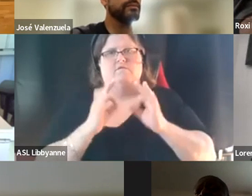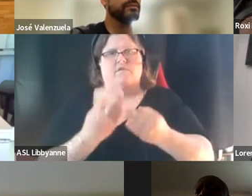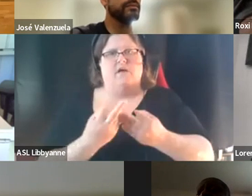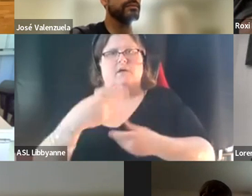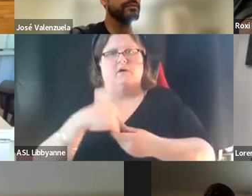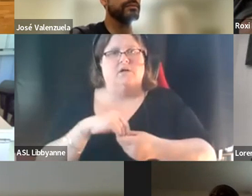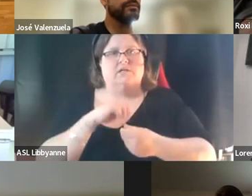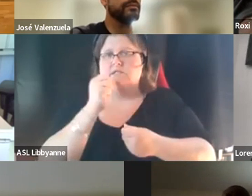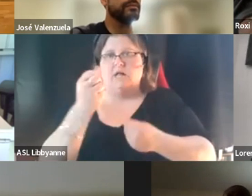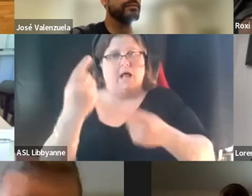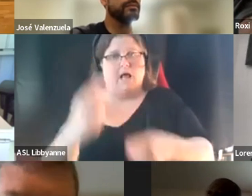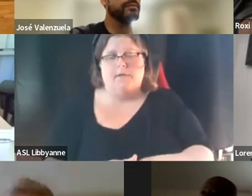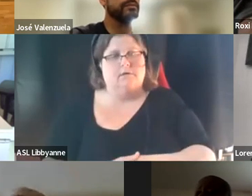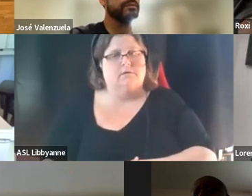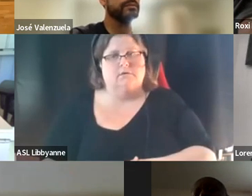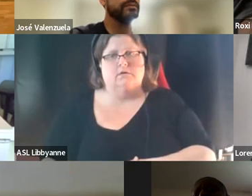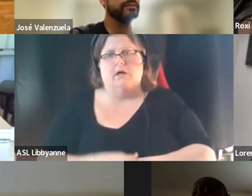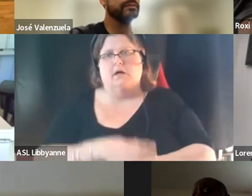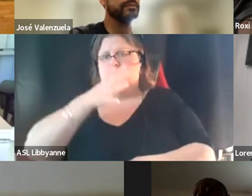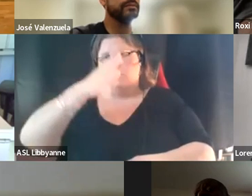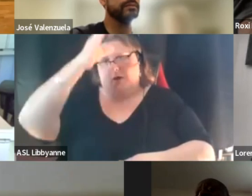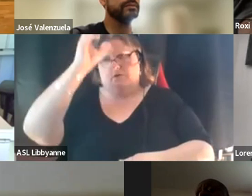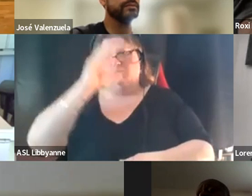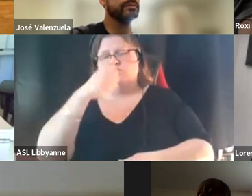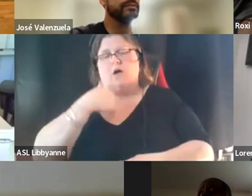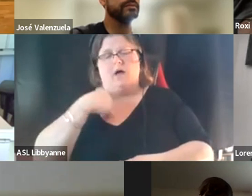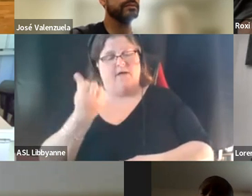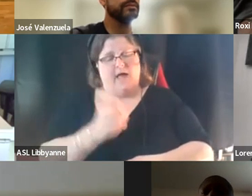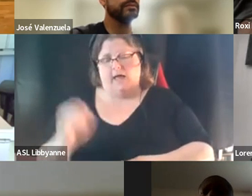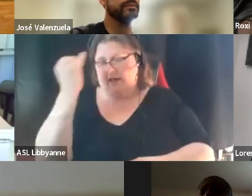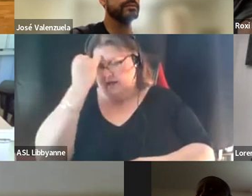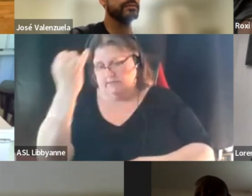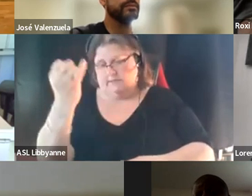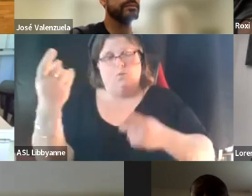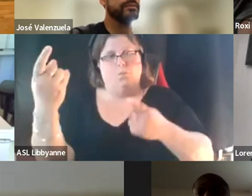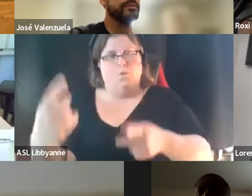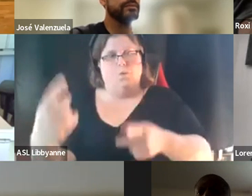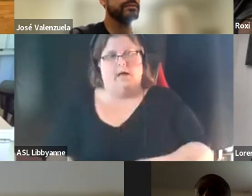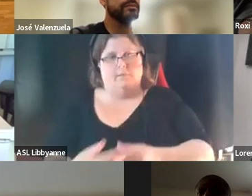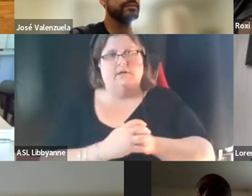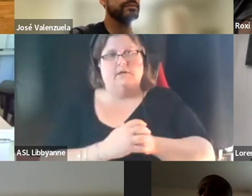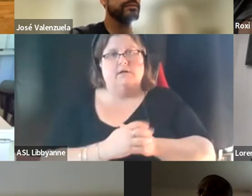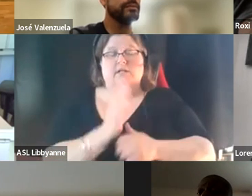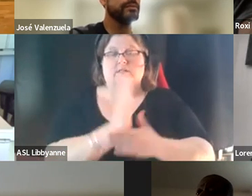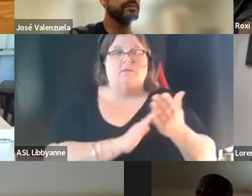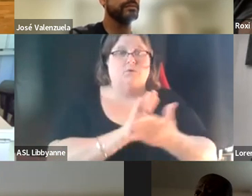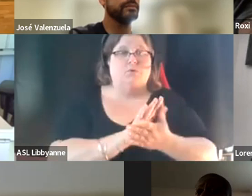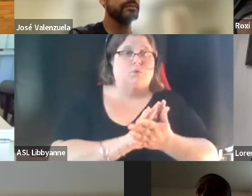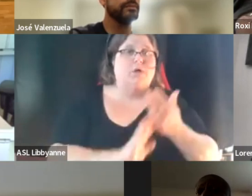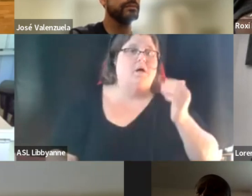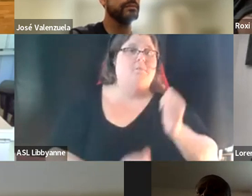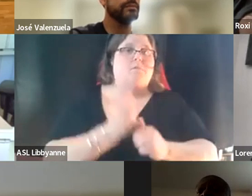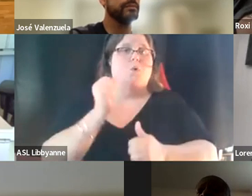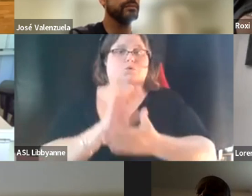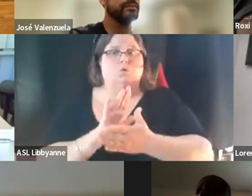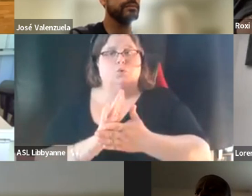not going on. Parents do not have a clue to what's going on in some schools. In most schools, as I sit